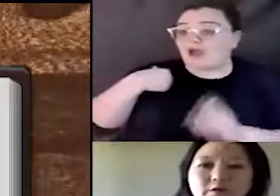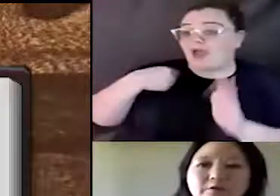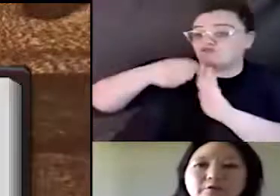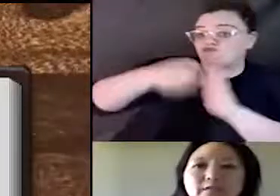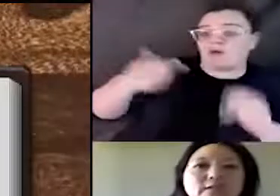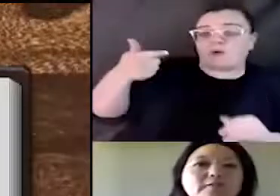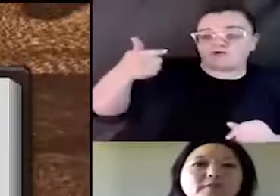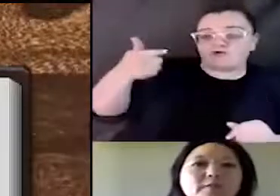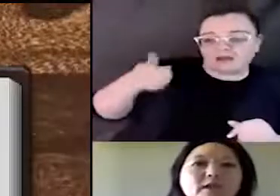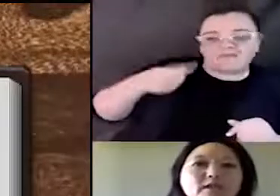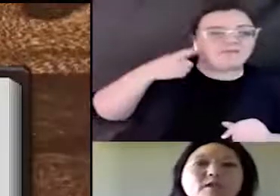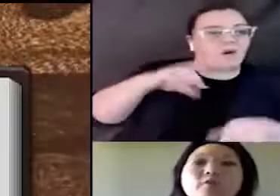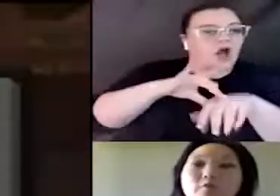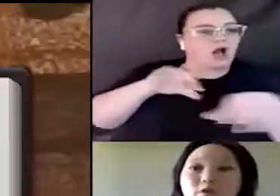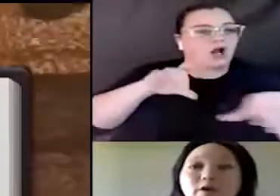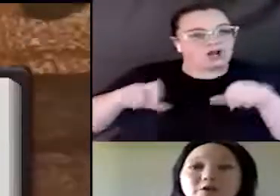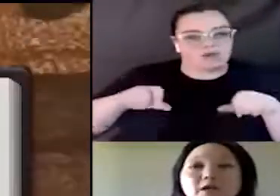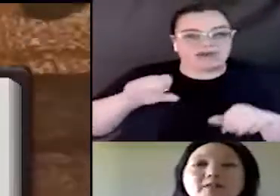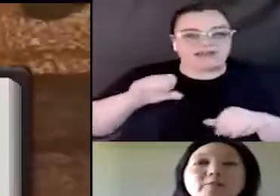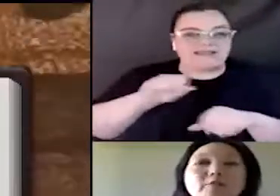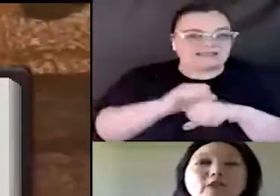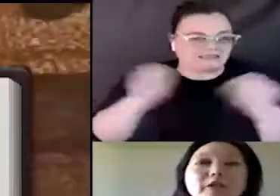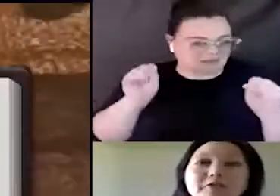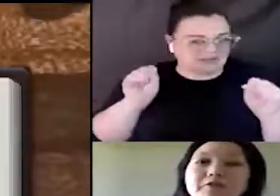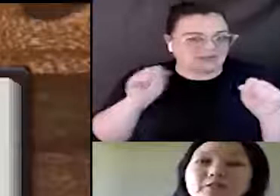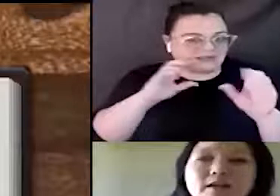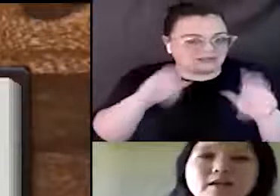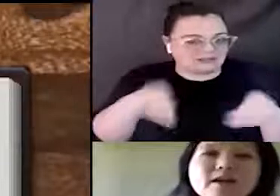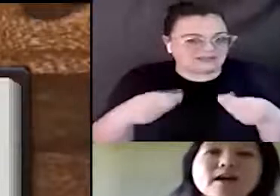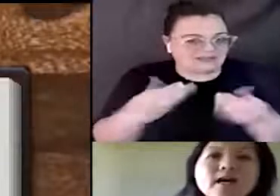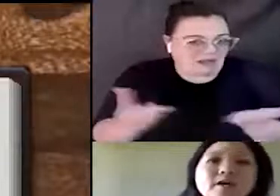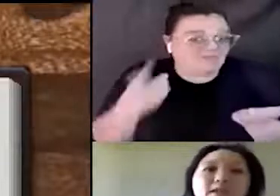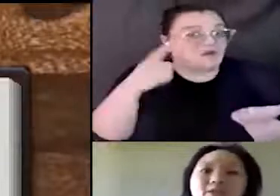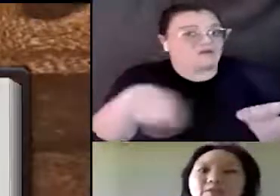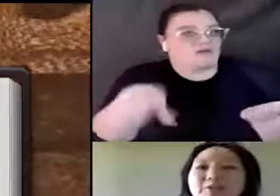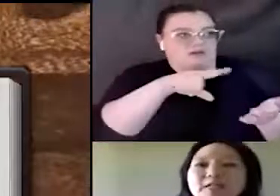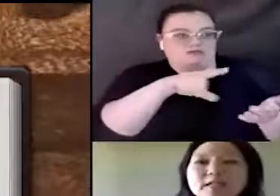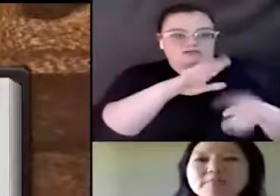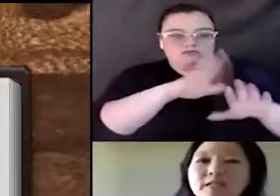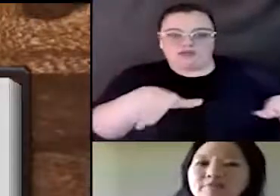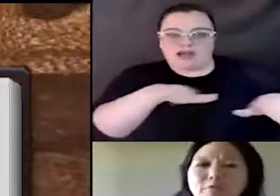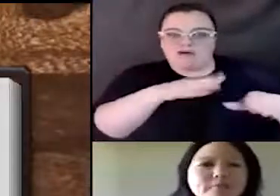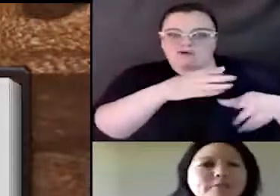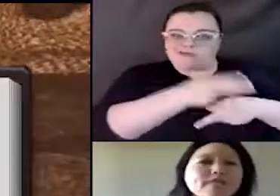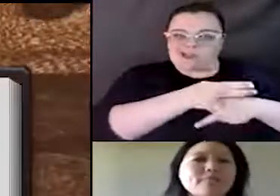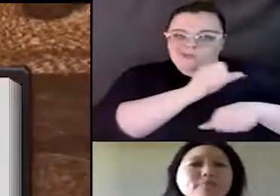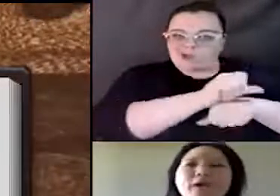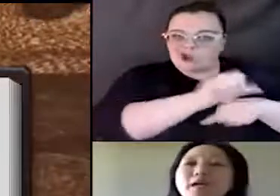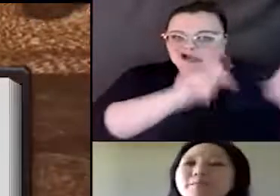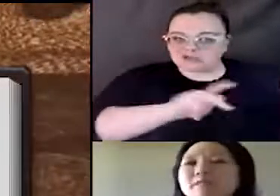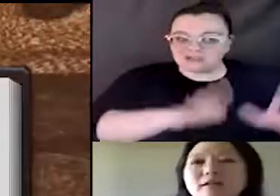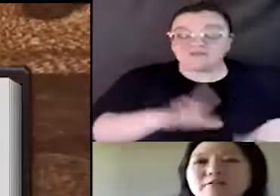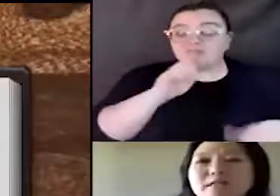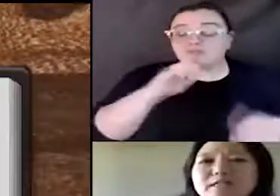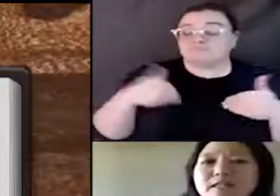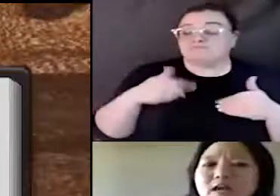for earthquake safety supplies for our childcare providers. And that really gave a great bang for the buck,